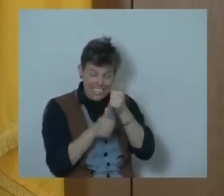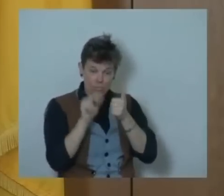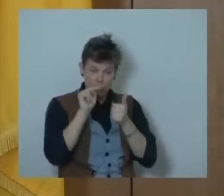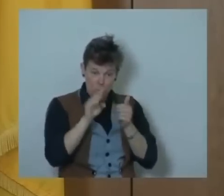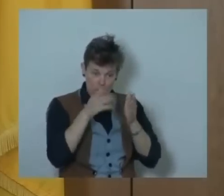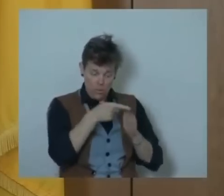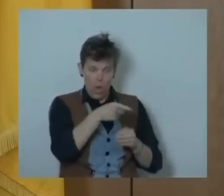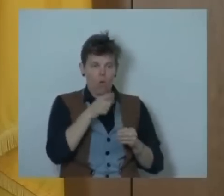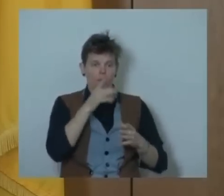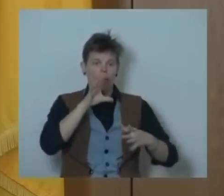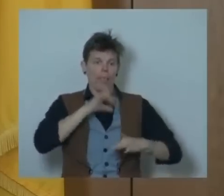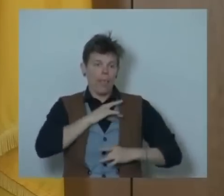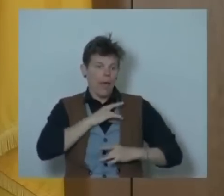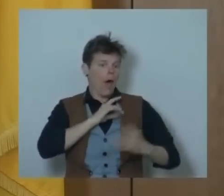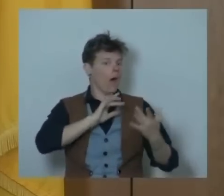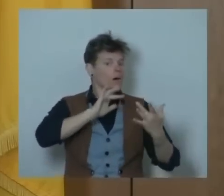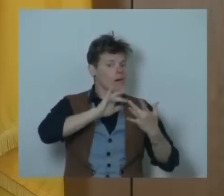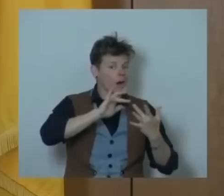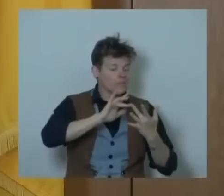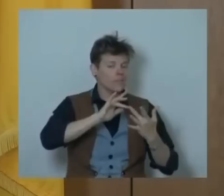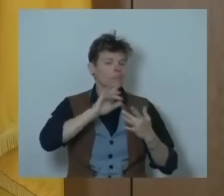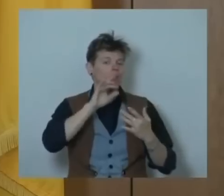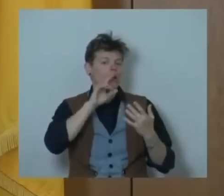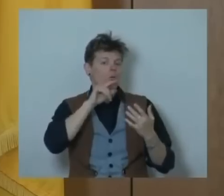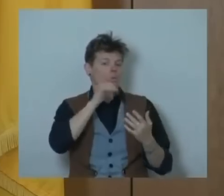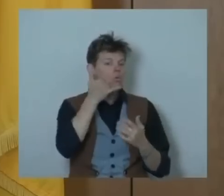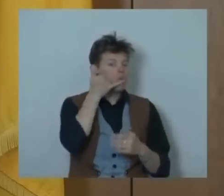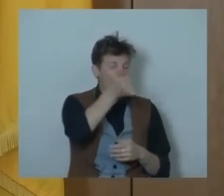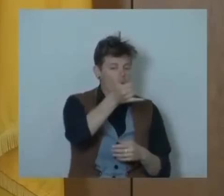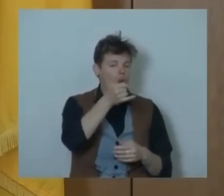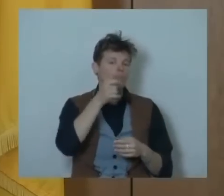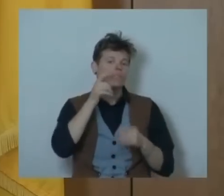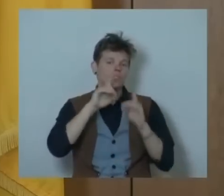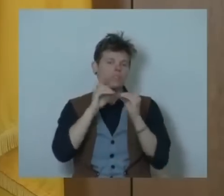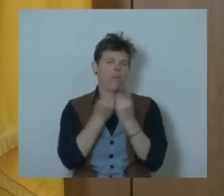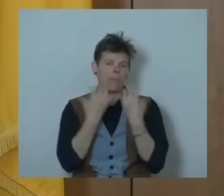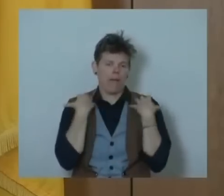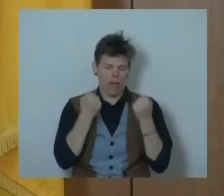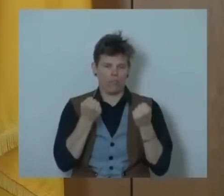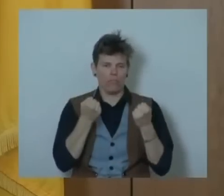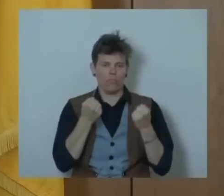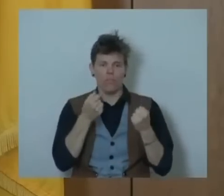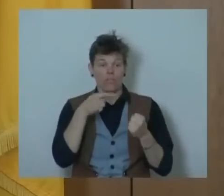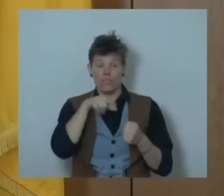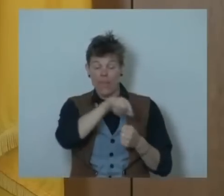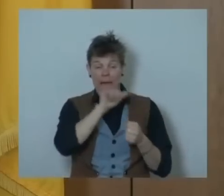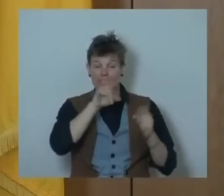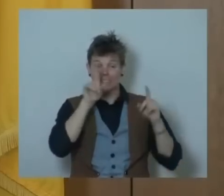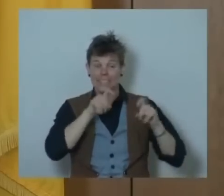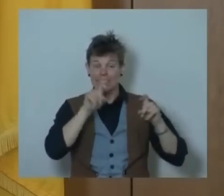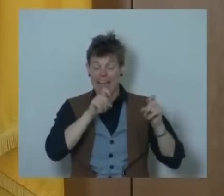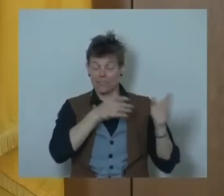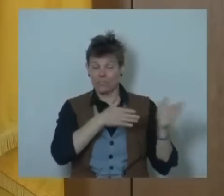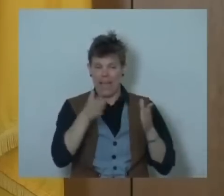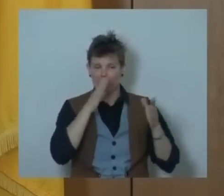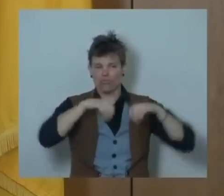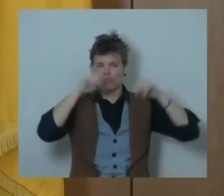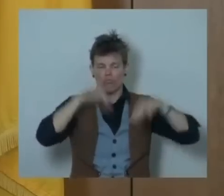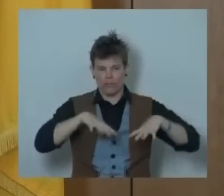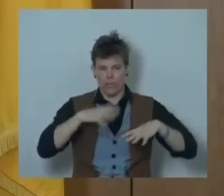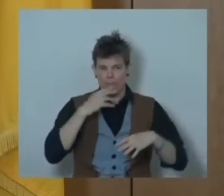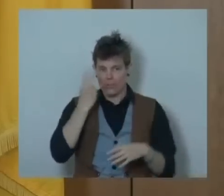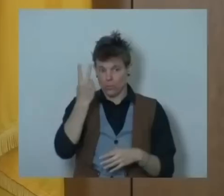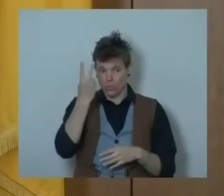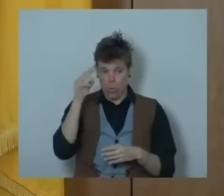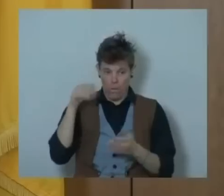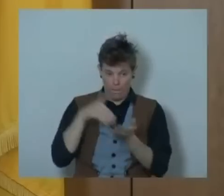Health in one night, we will collapse our testing strategy, right? There's 2 million of us, can't be done. but we